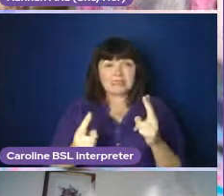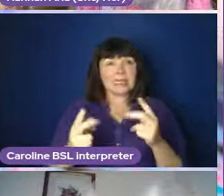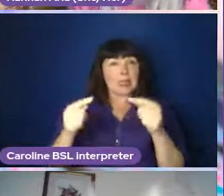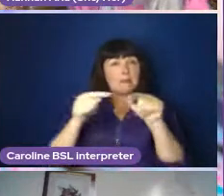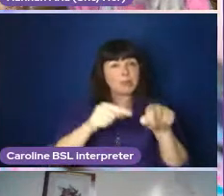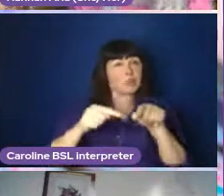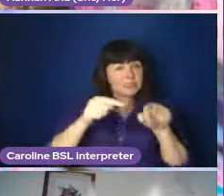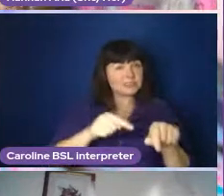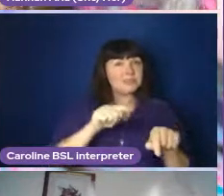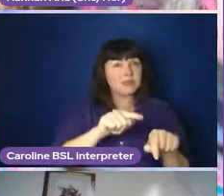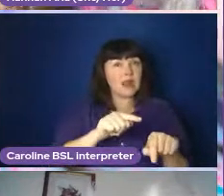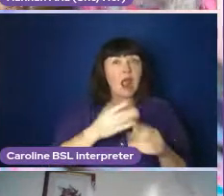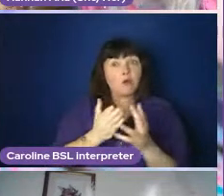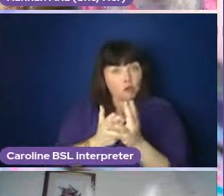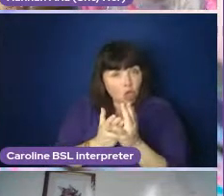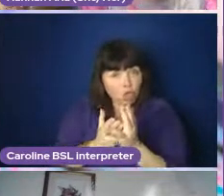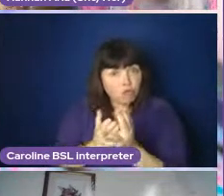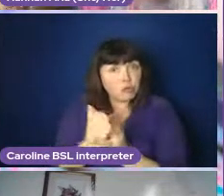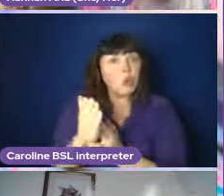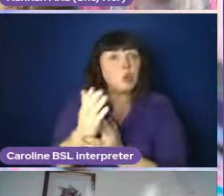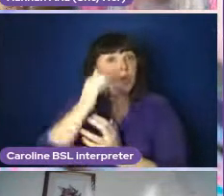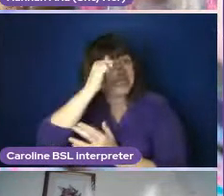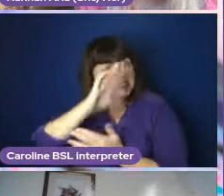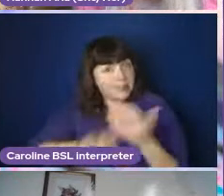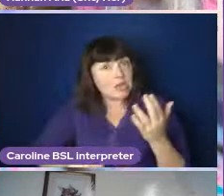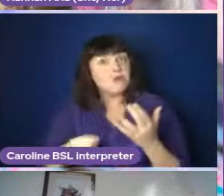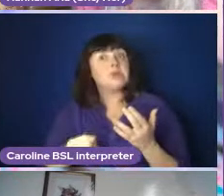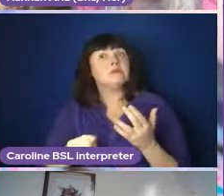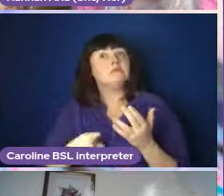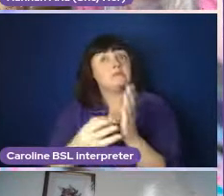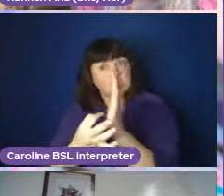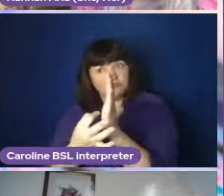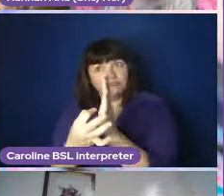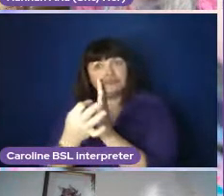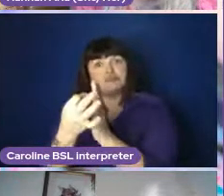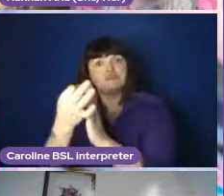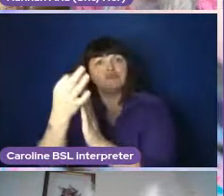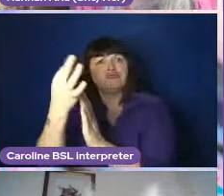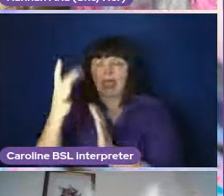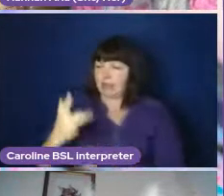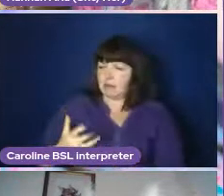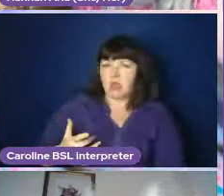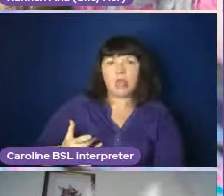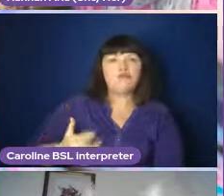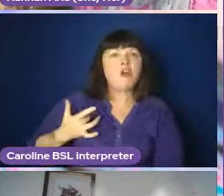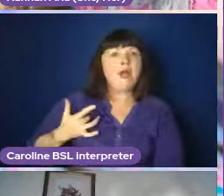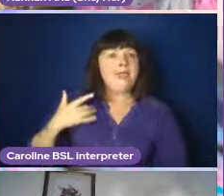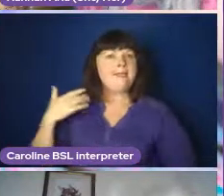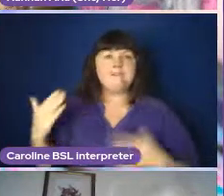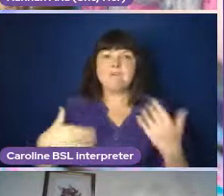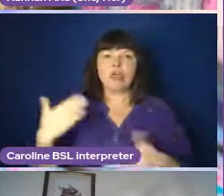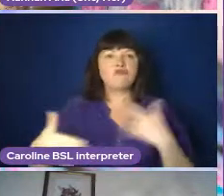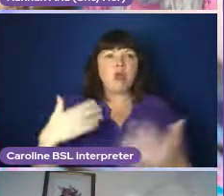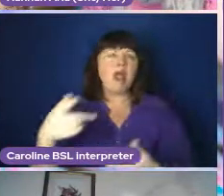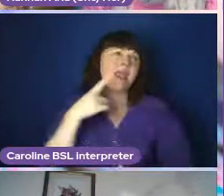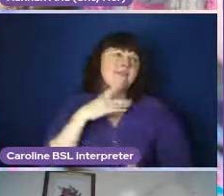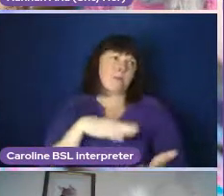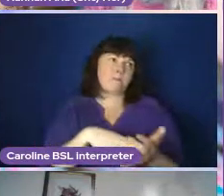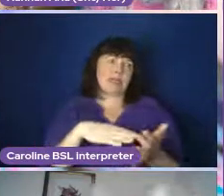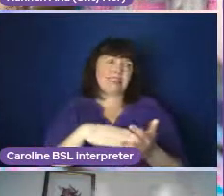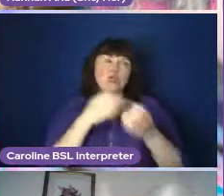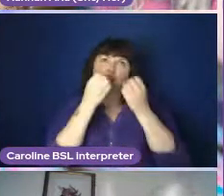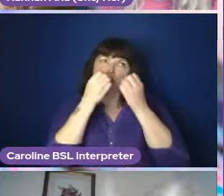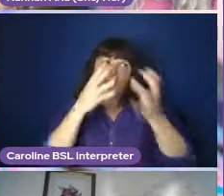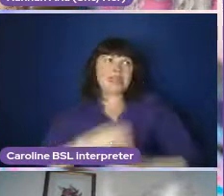And it's amazing to see you shining now. Like, you know, Mandy, you're amazing. Well, she's one of the team,